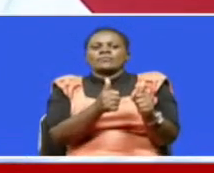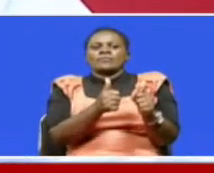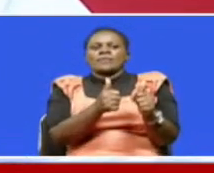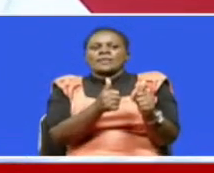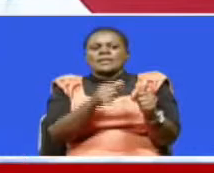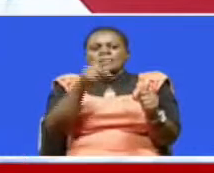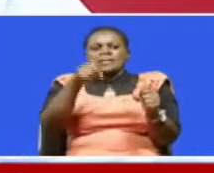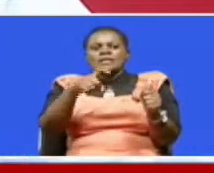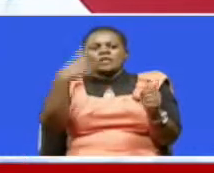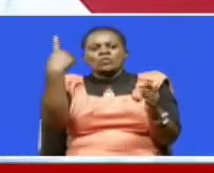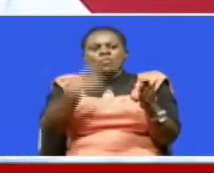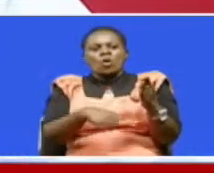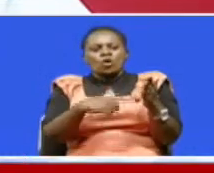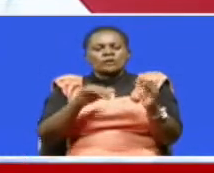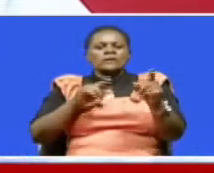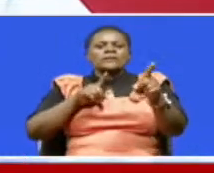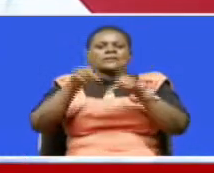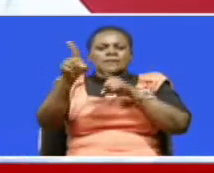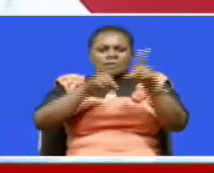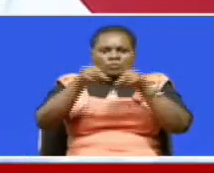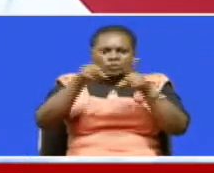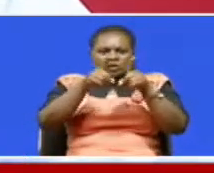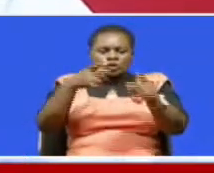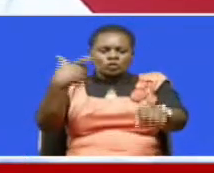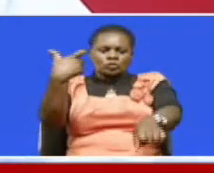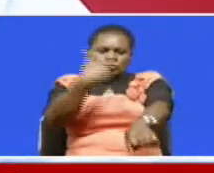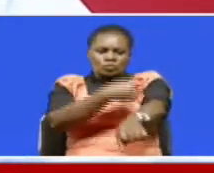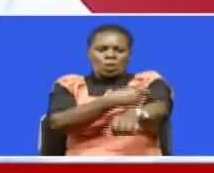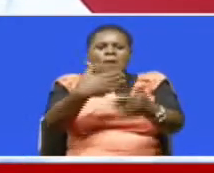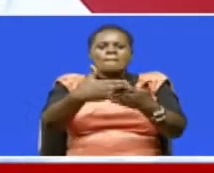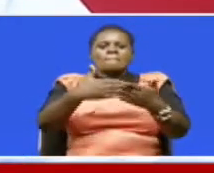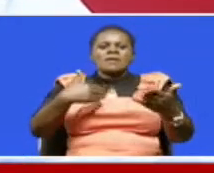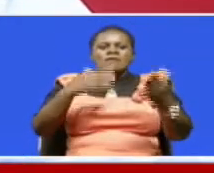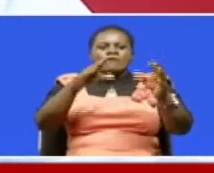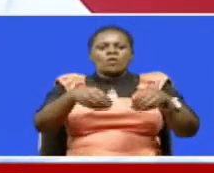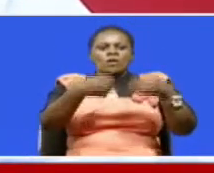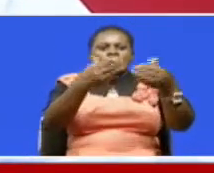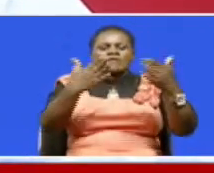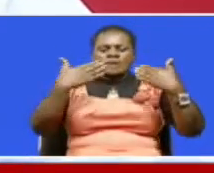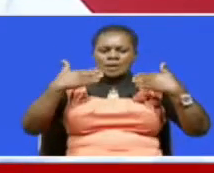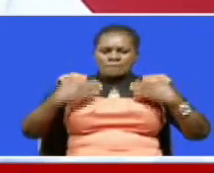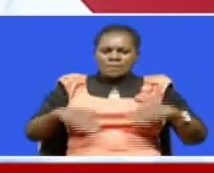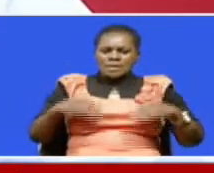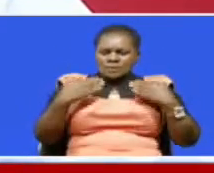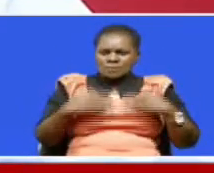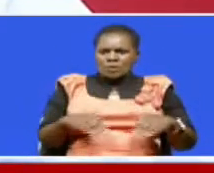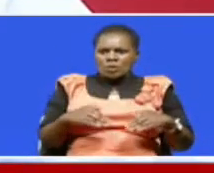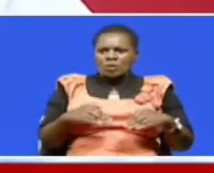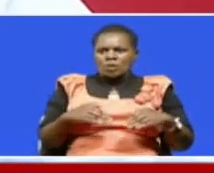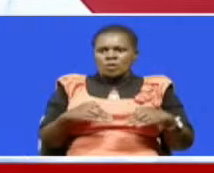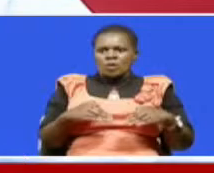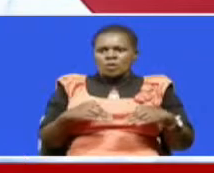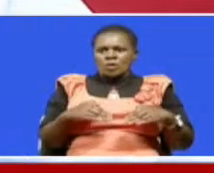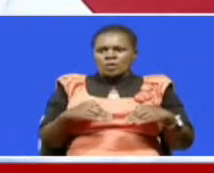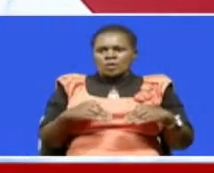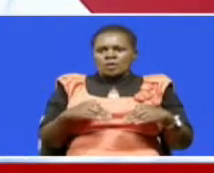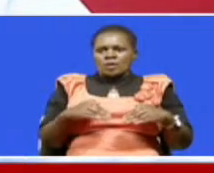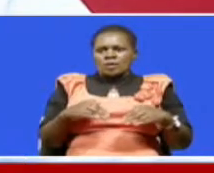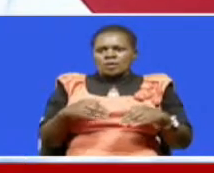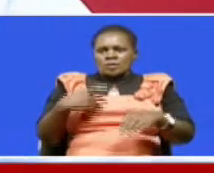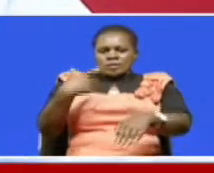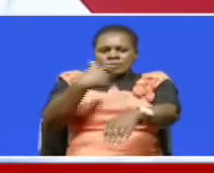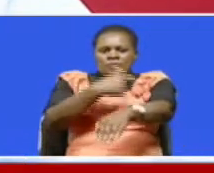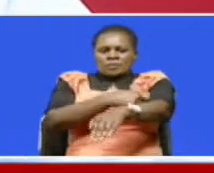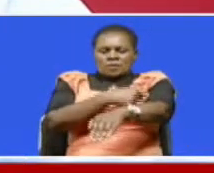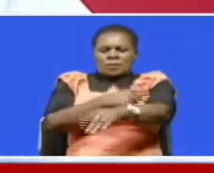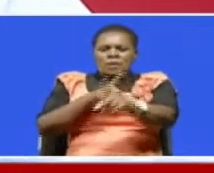the requirement for transportation of this vaccine before it is given to human beings? AstraZeneca vaccine requires